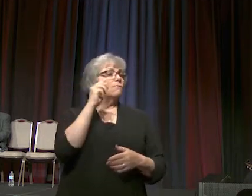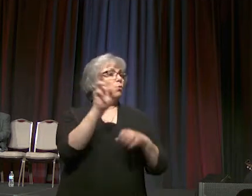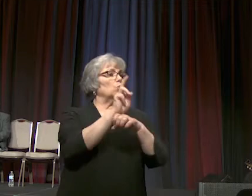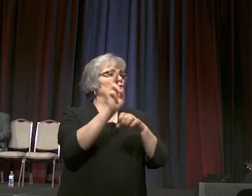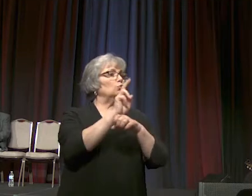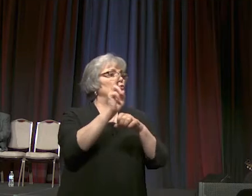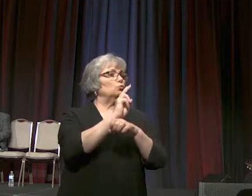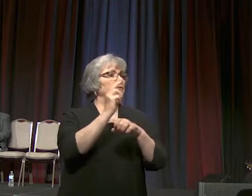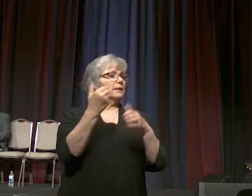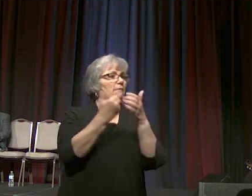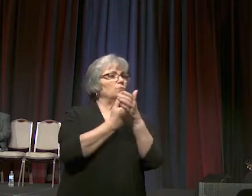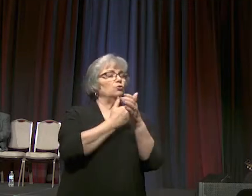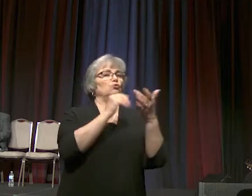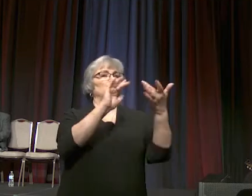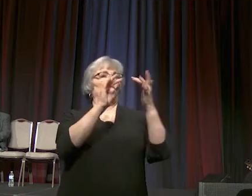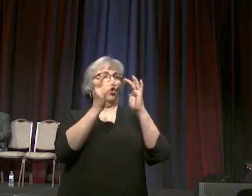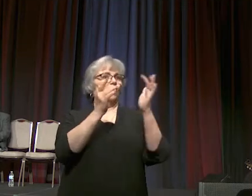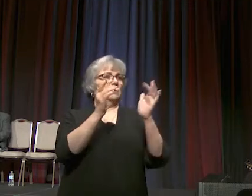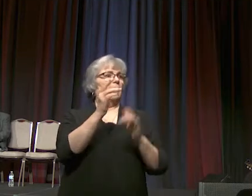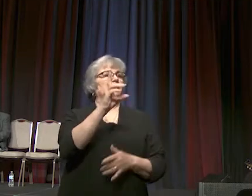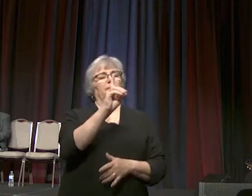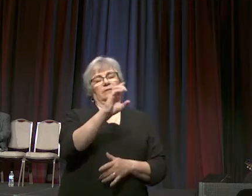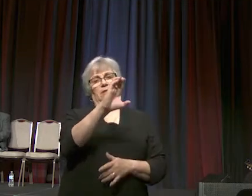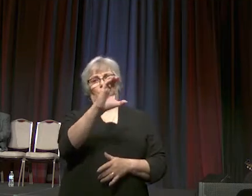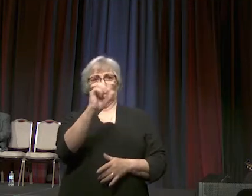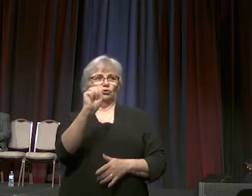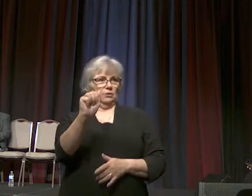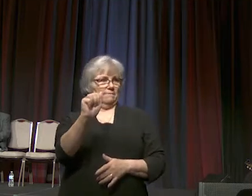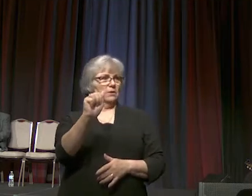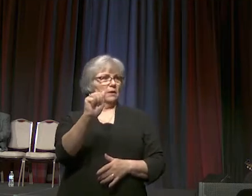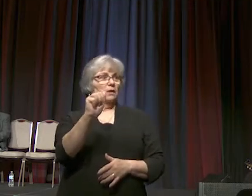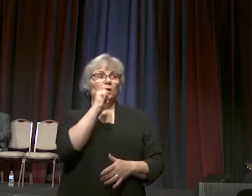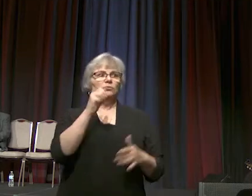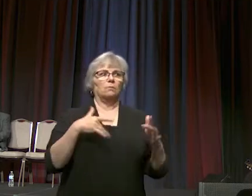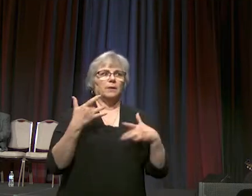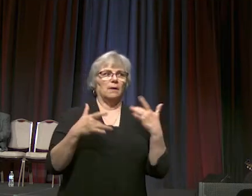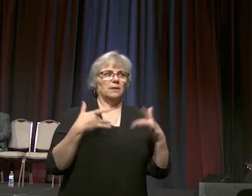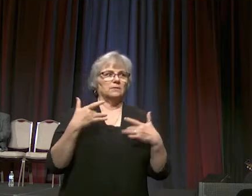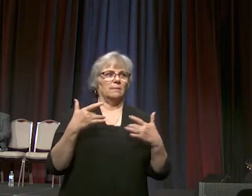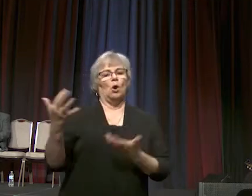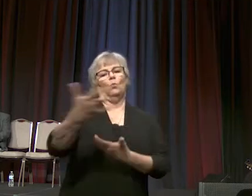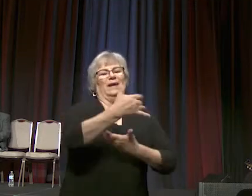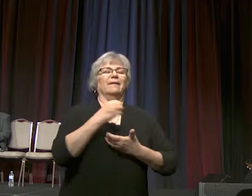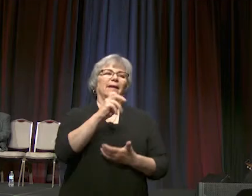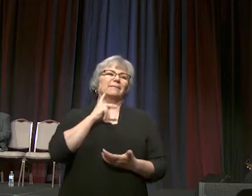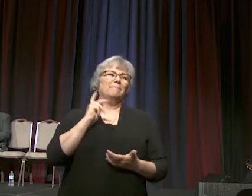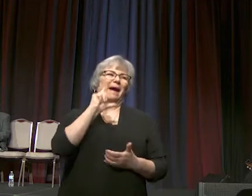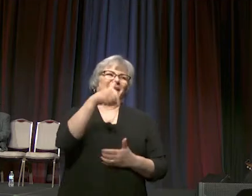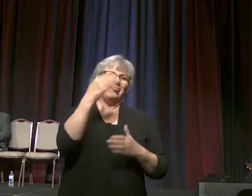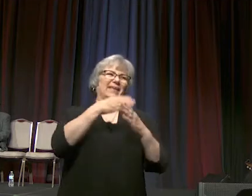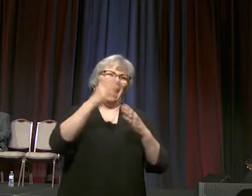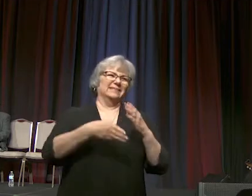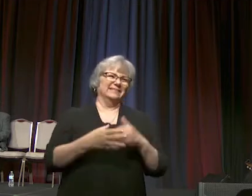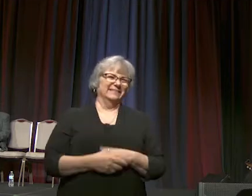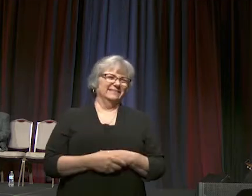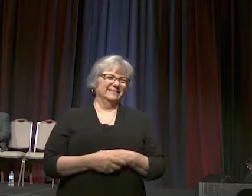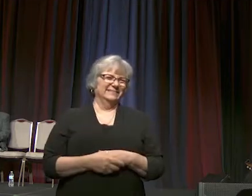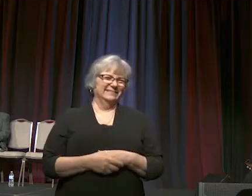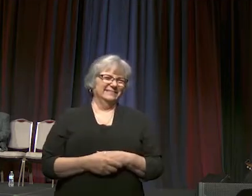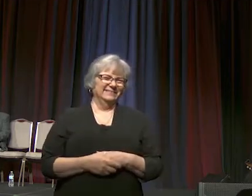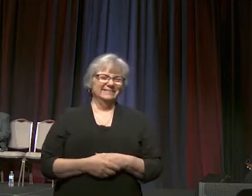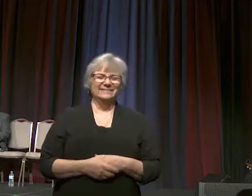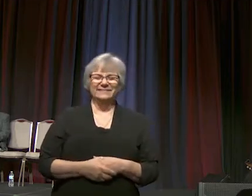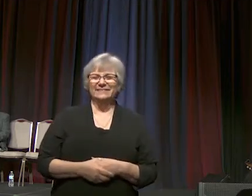of new online versions of the Daily Christian Advocate. Now, don't get too excited. We do collect them back at the end.